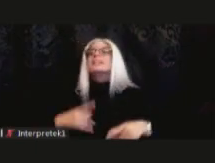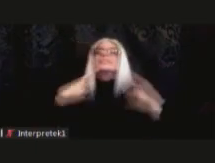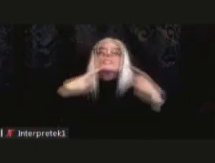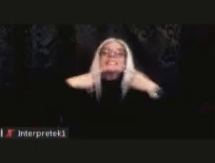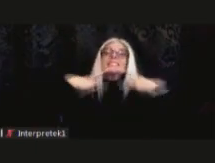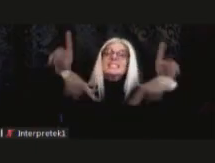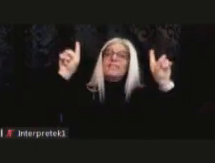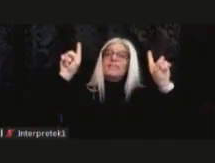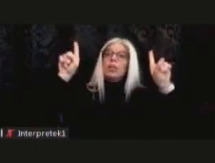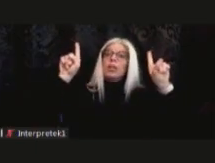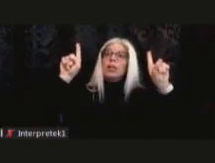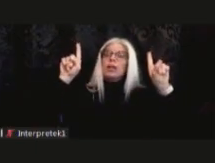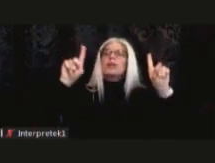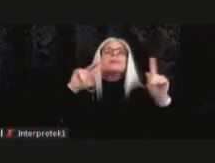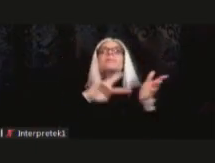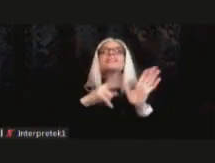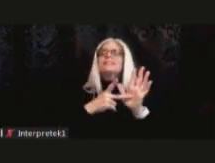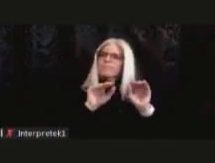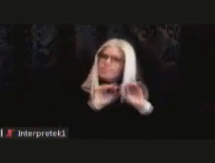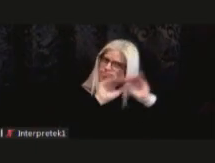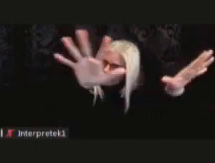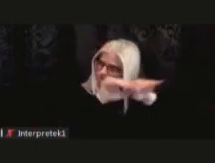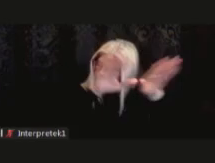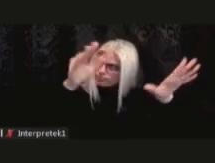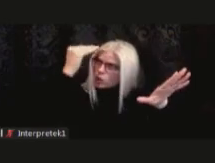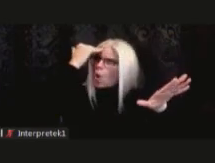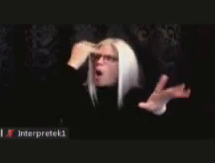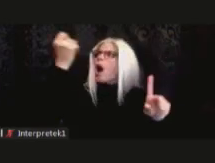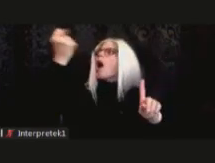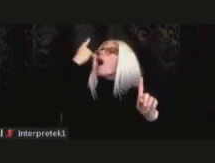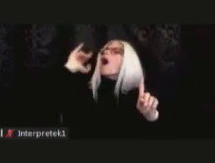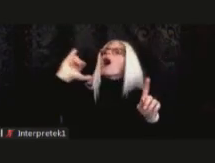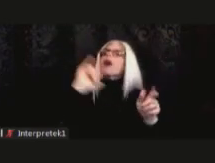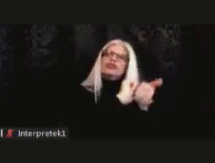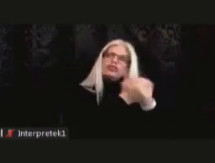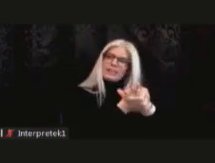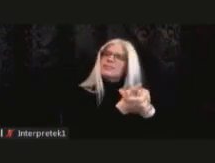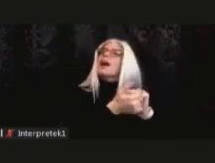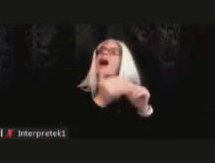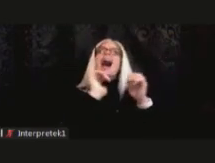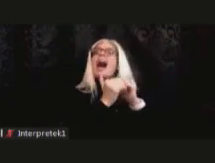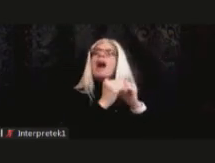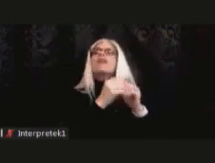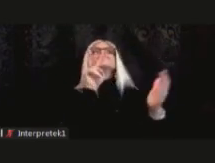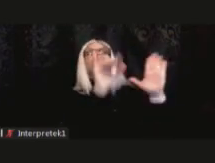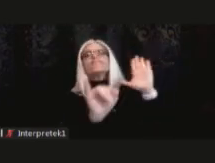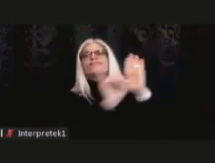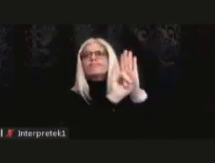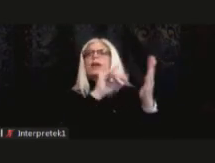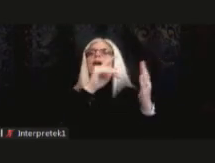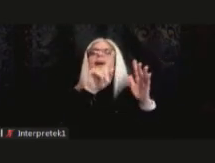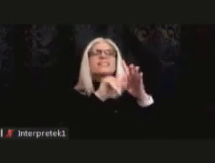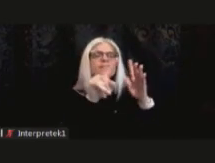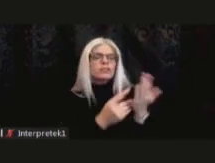building and strong behavior changing programs as identified by the type of delivery mechanism or how the program or initiative is